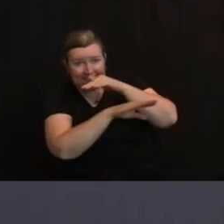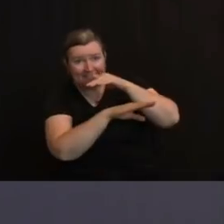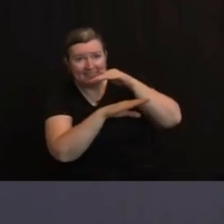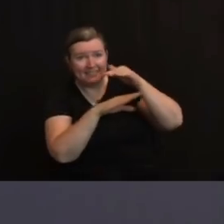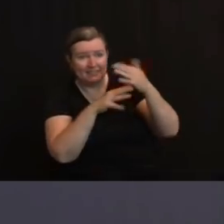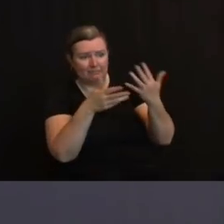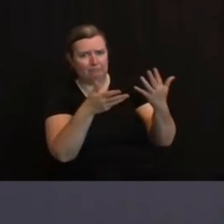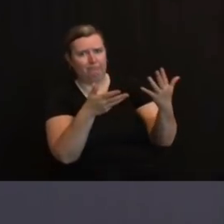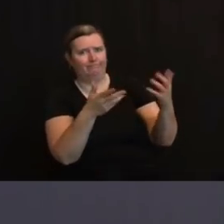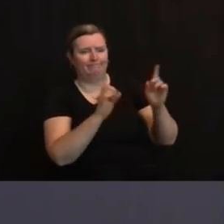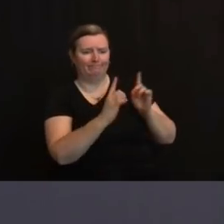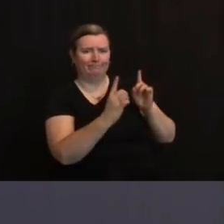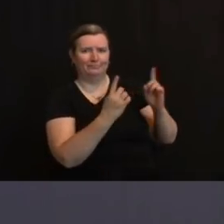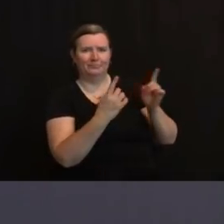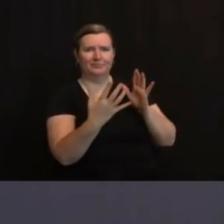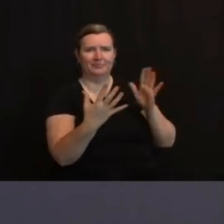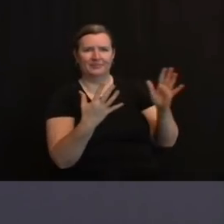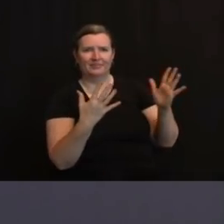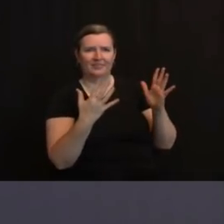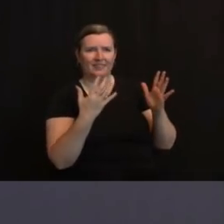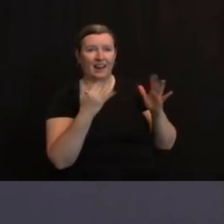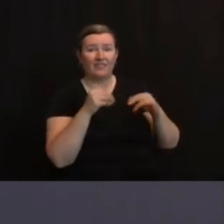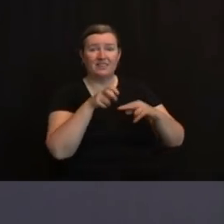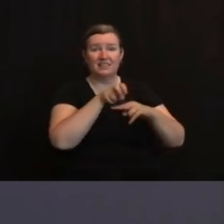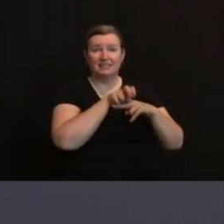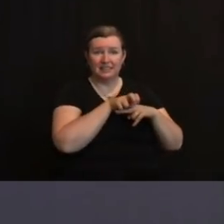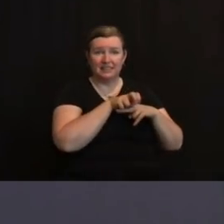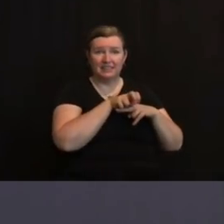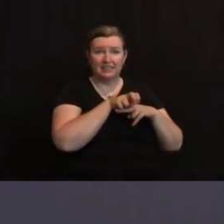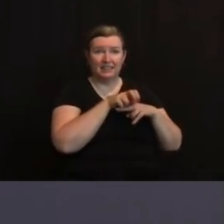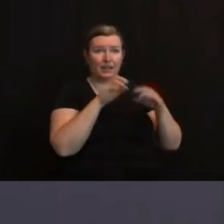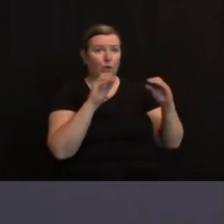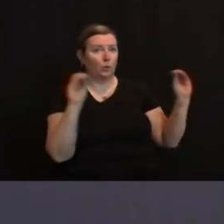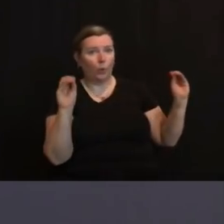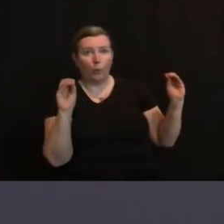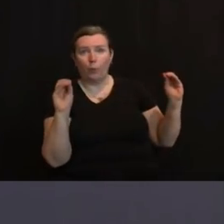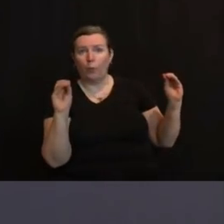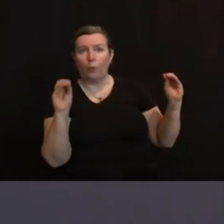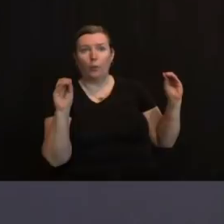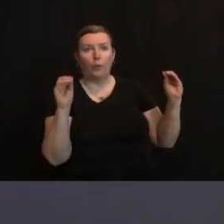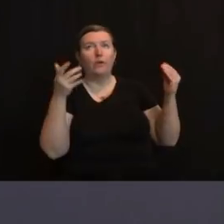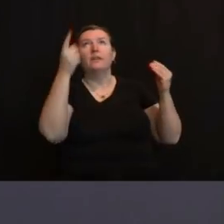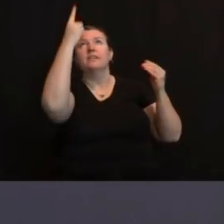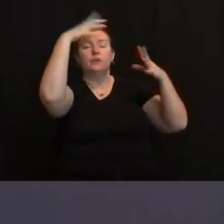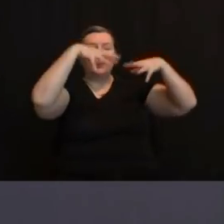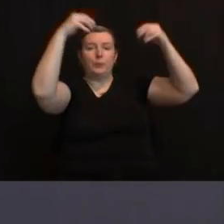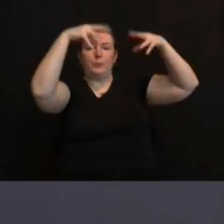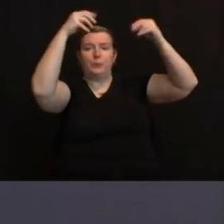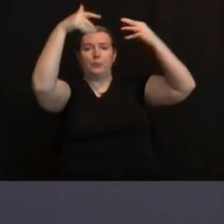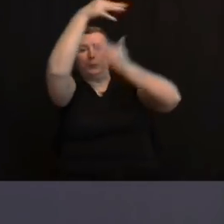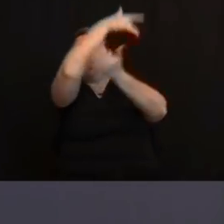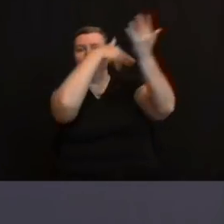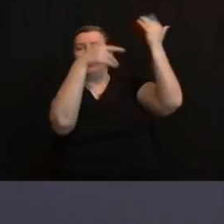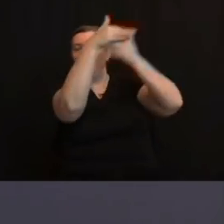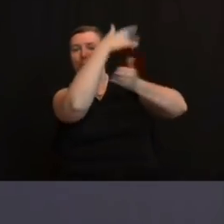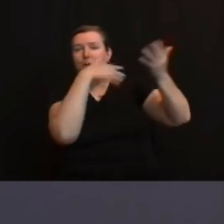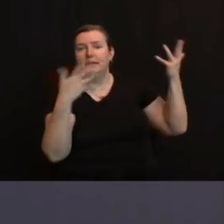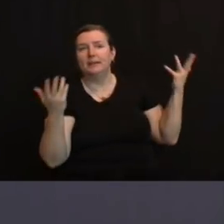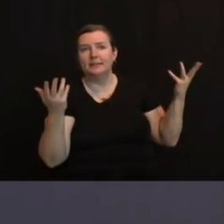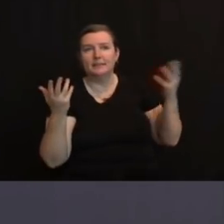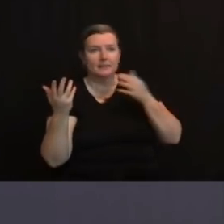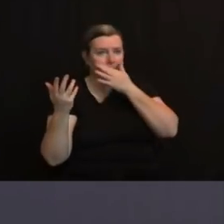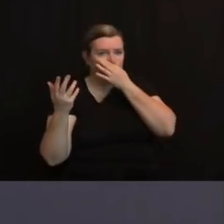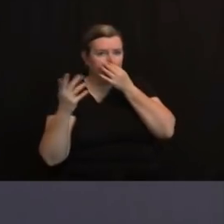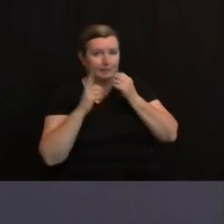and especially if it's sedentary and the ventilation is not terrific, and you're in some, even if you're socially distant, but you're in